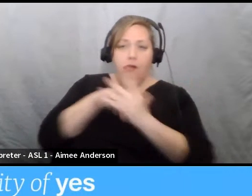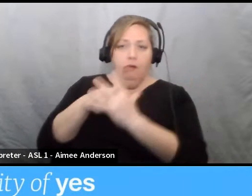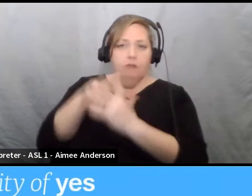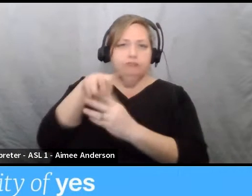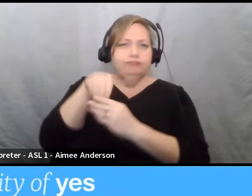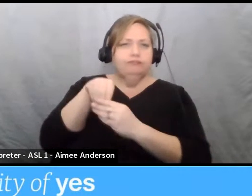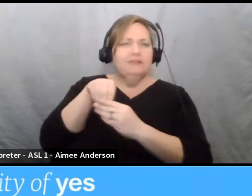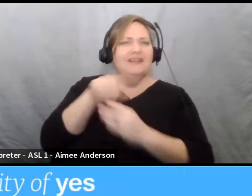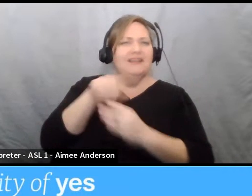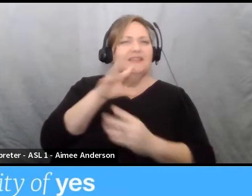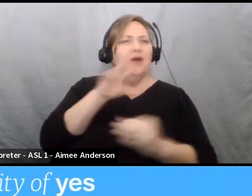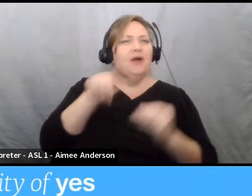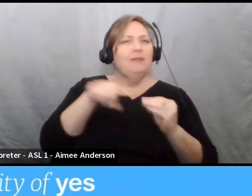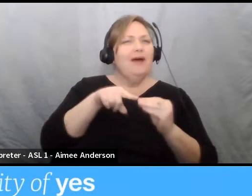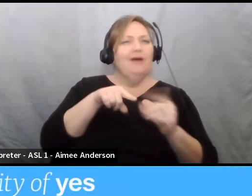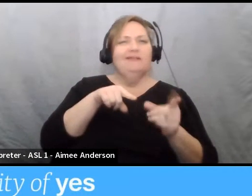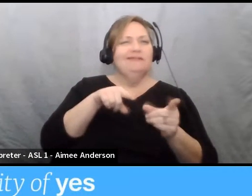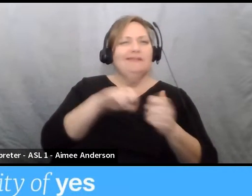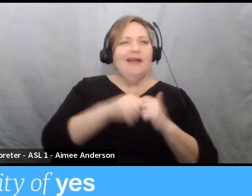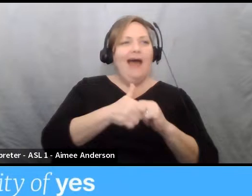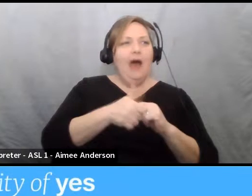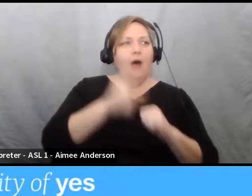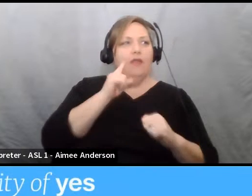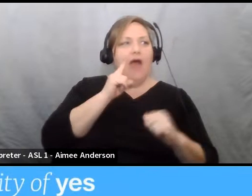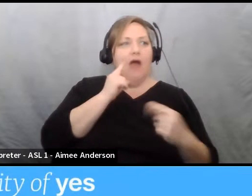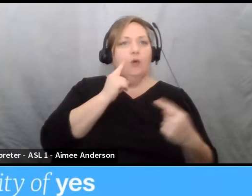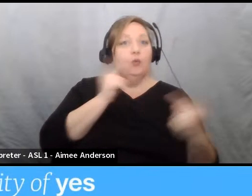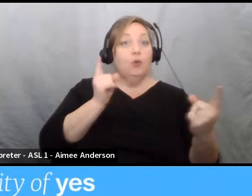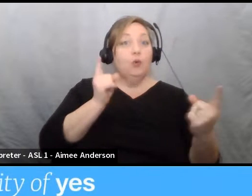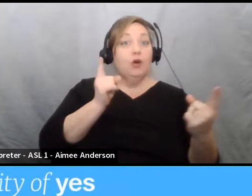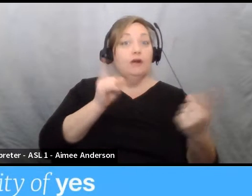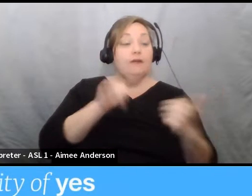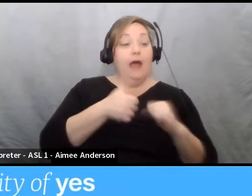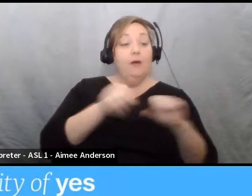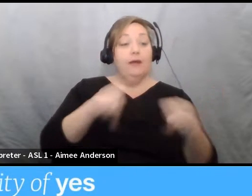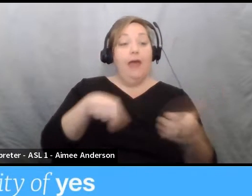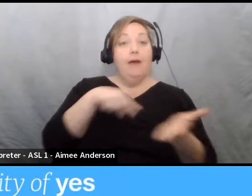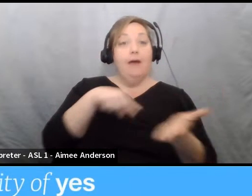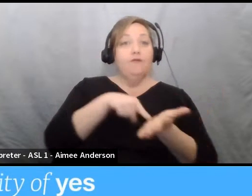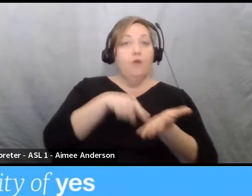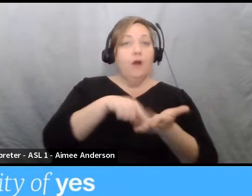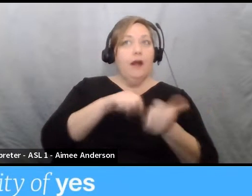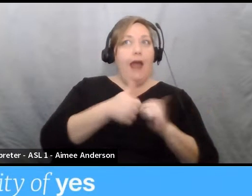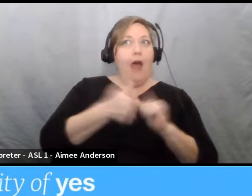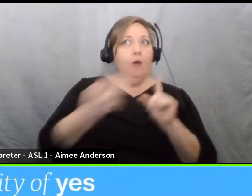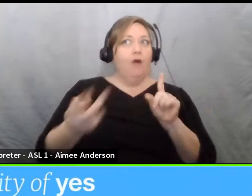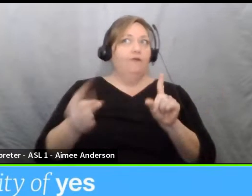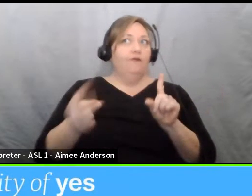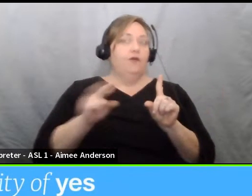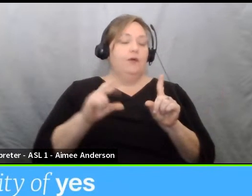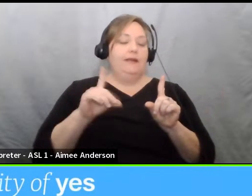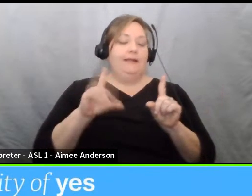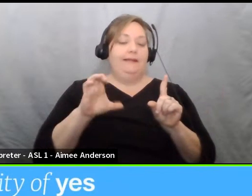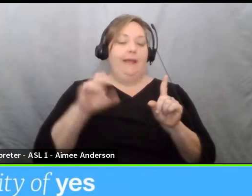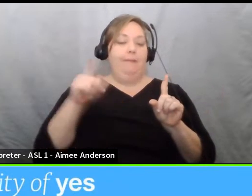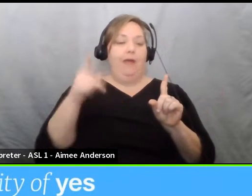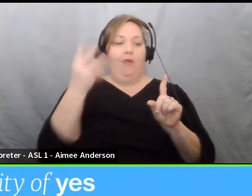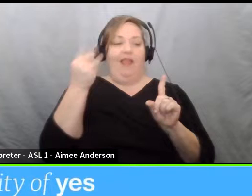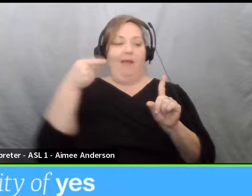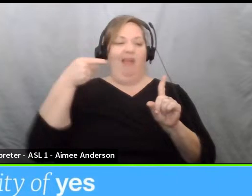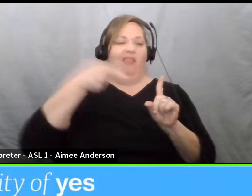talk a little bit about kind of how that might work and how we at DCP think about that? Yeah, sure.